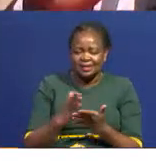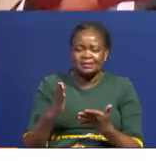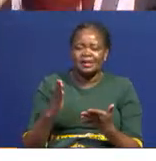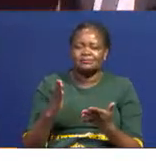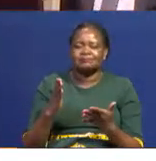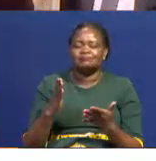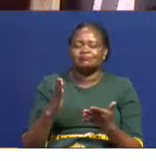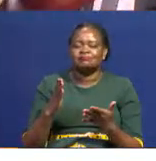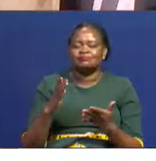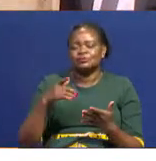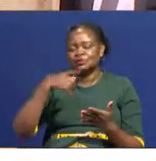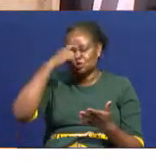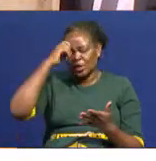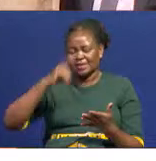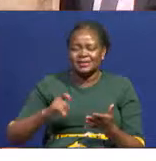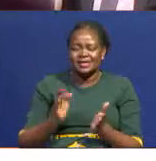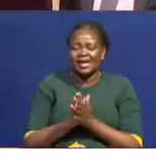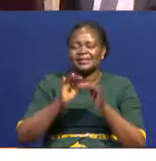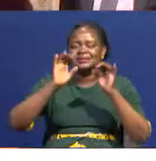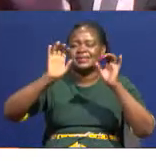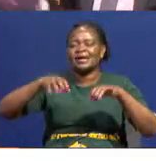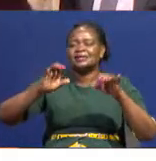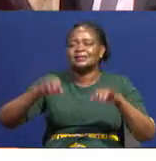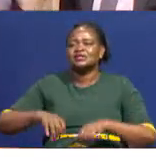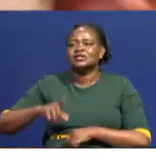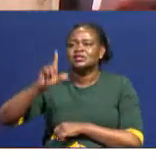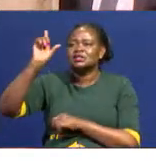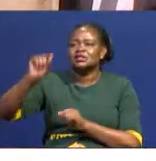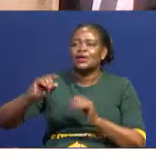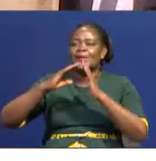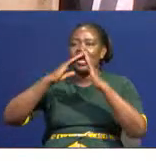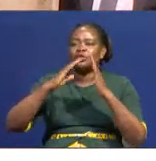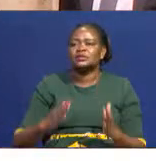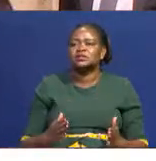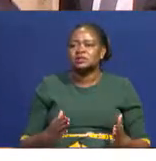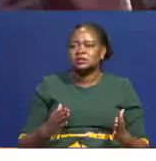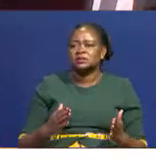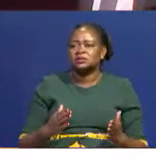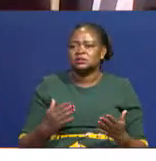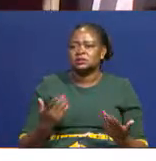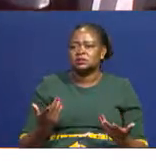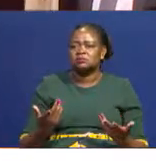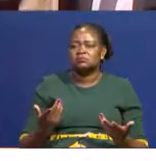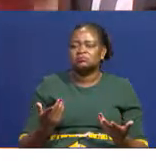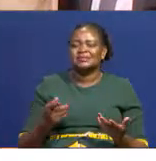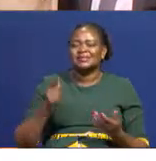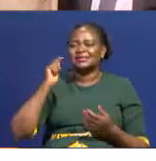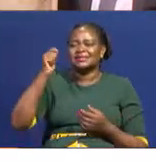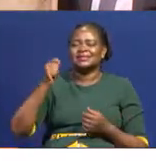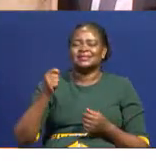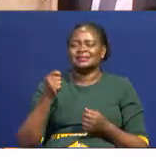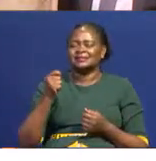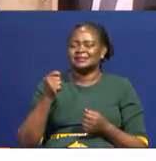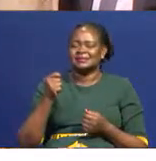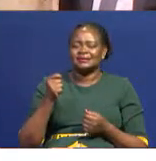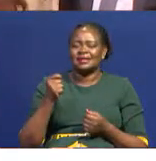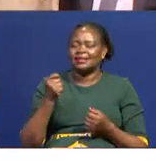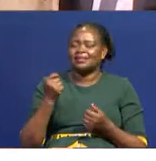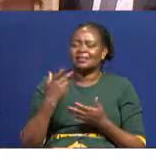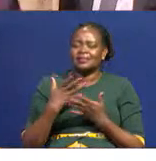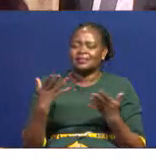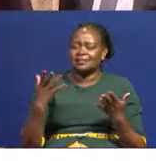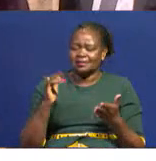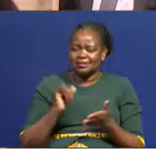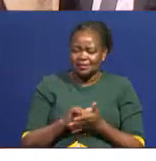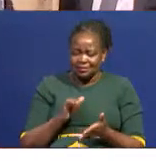Kali sector and agriculture. Affordable housing is one of the key pillar that